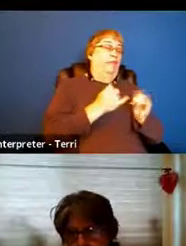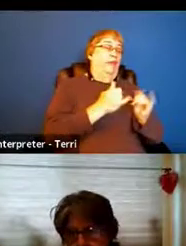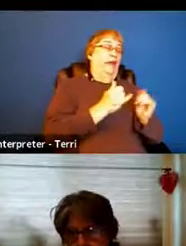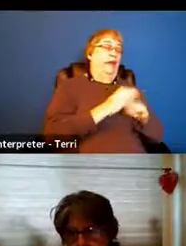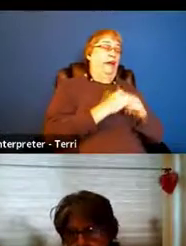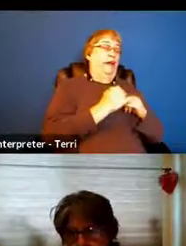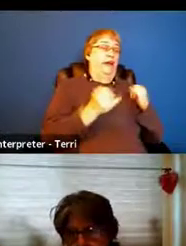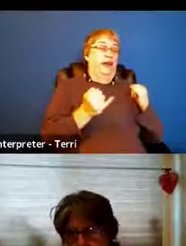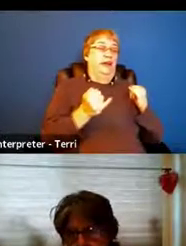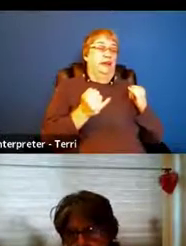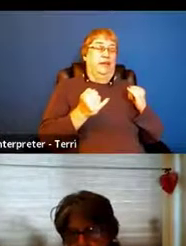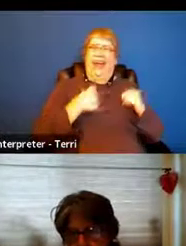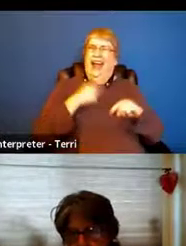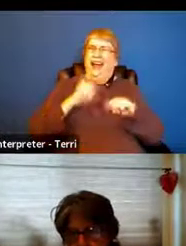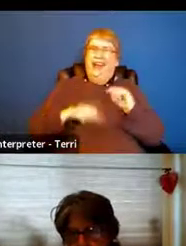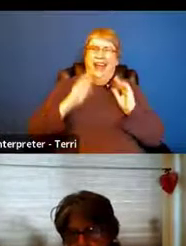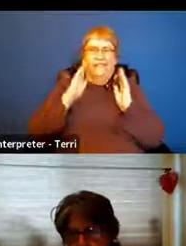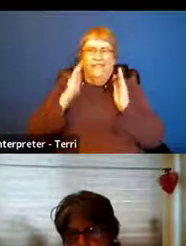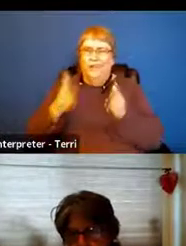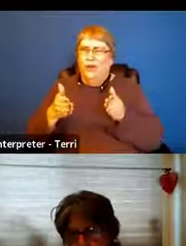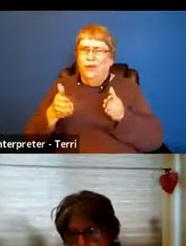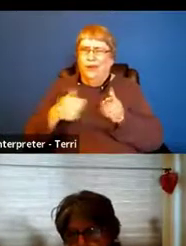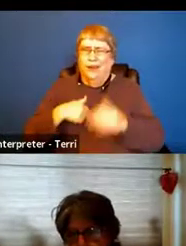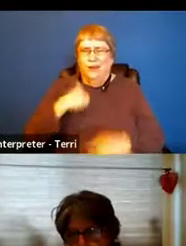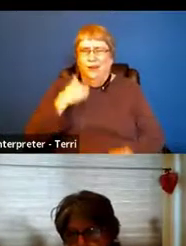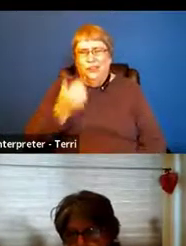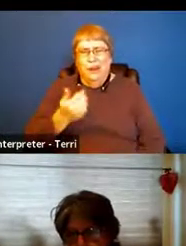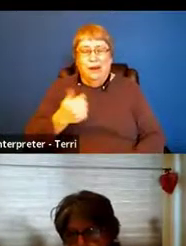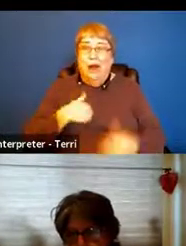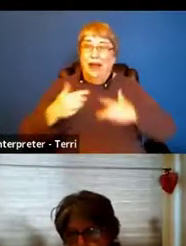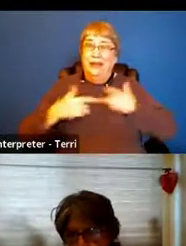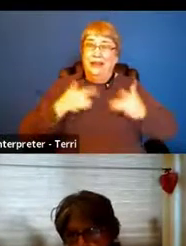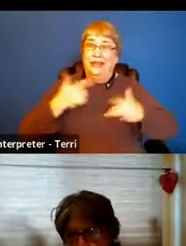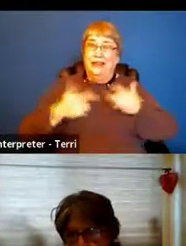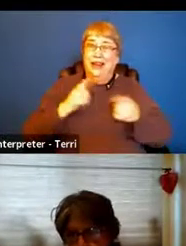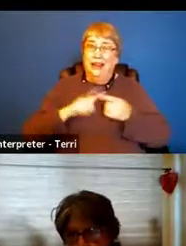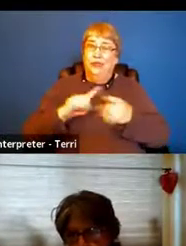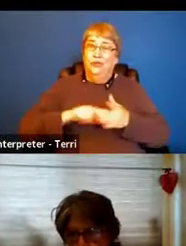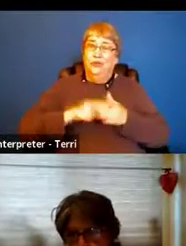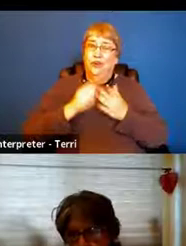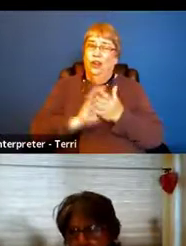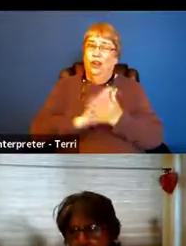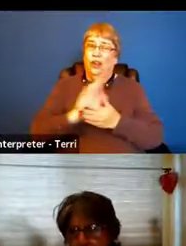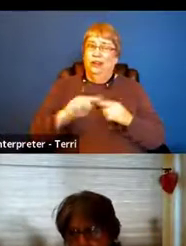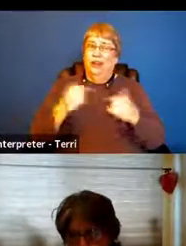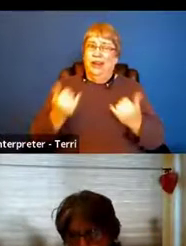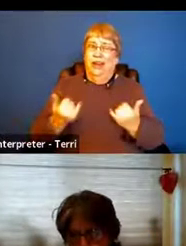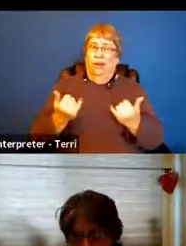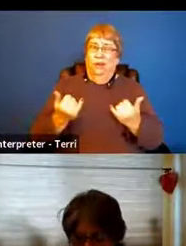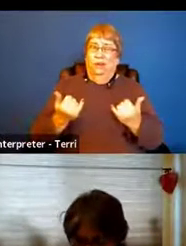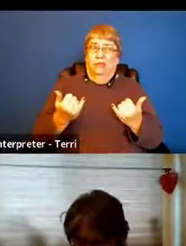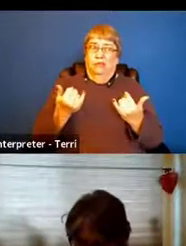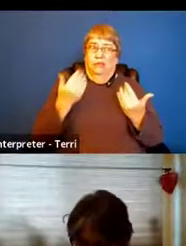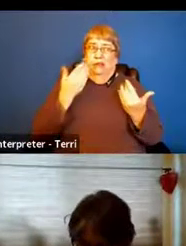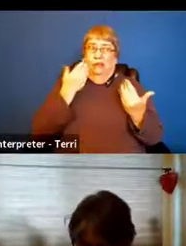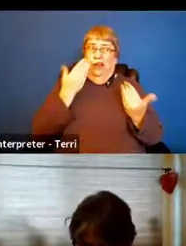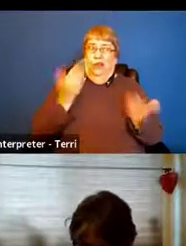that I can't focus. I was so excited to start college and now I don't even know what to think. So these are